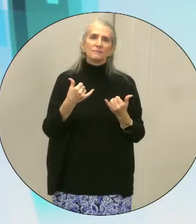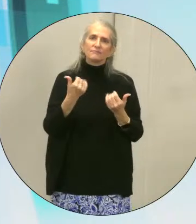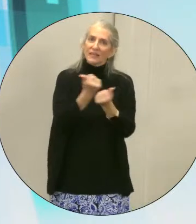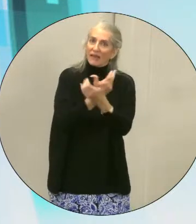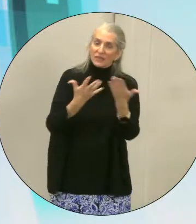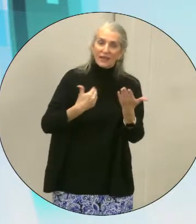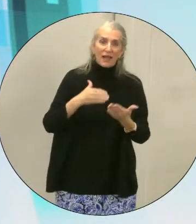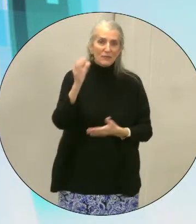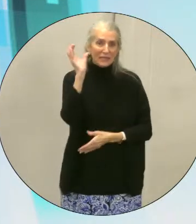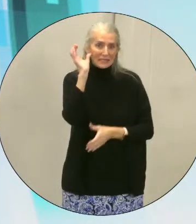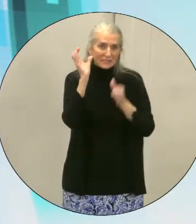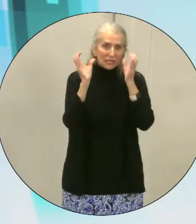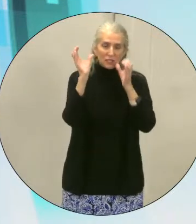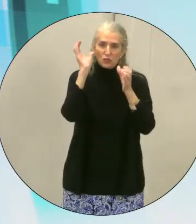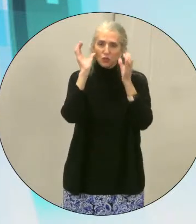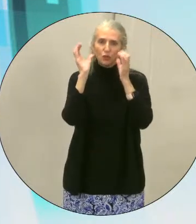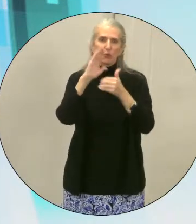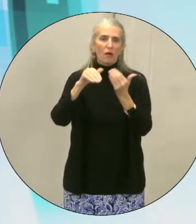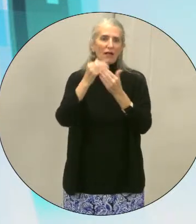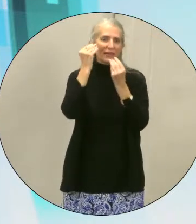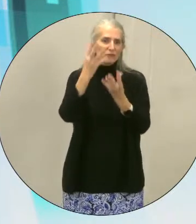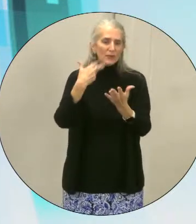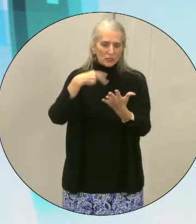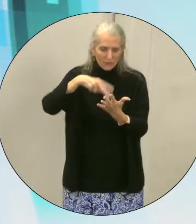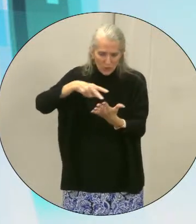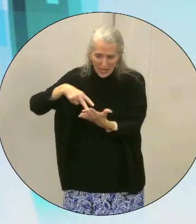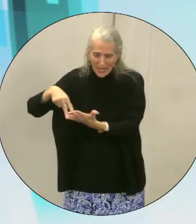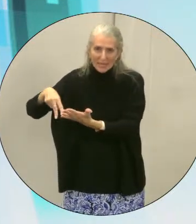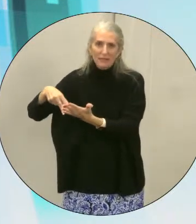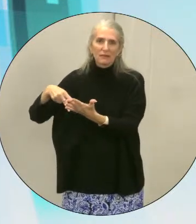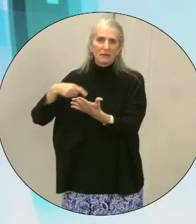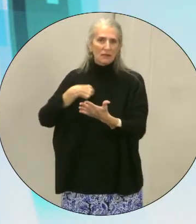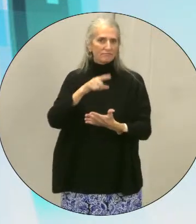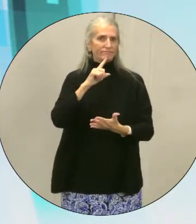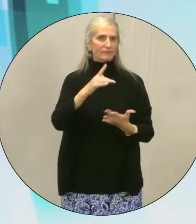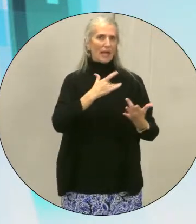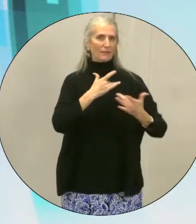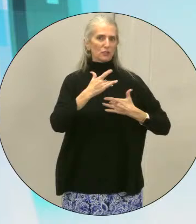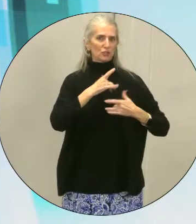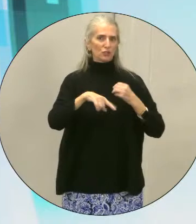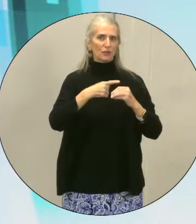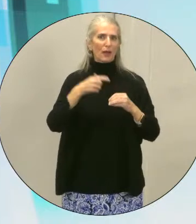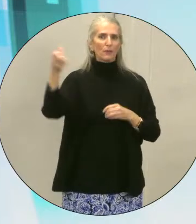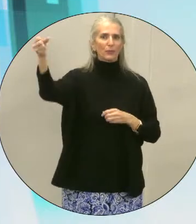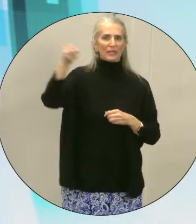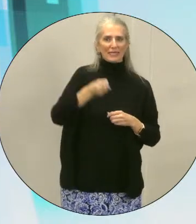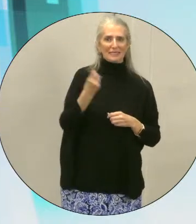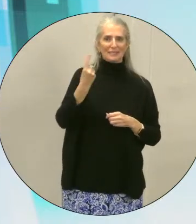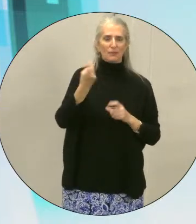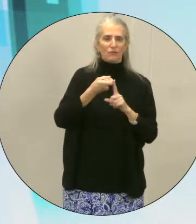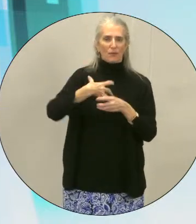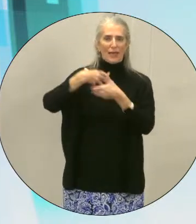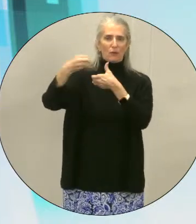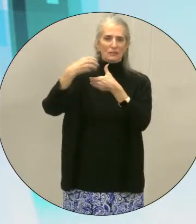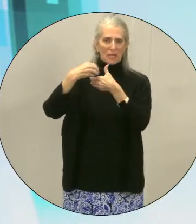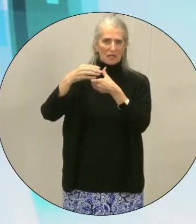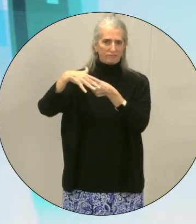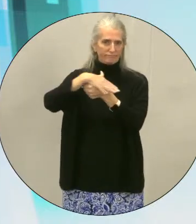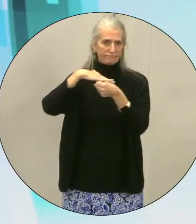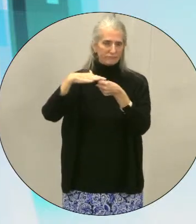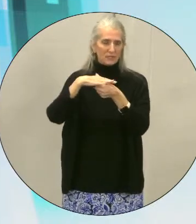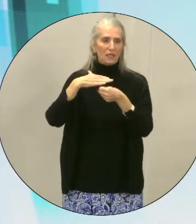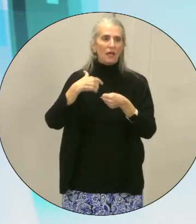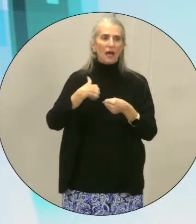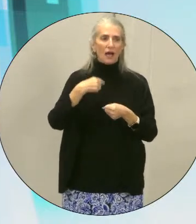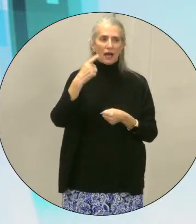been listening to, the information I've read, I am concerned about bringing in an outsider. I do think Ben